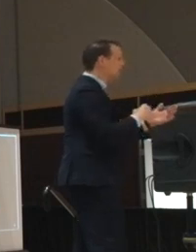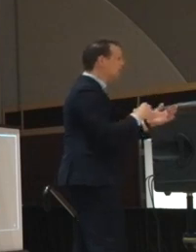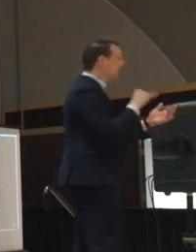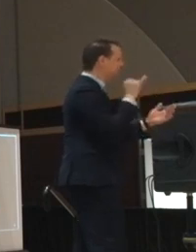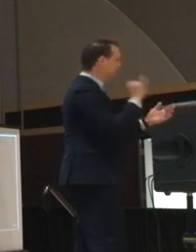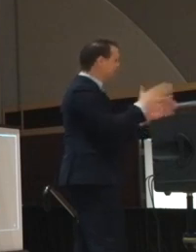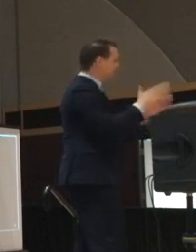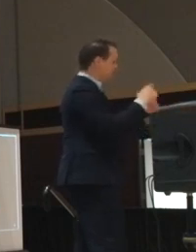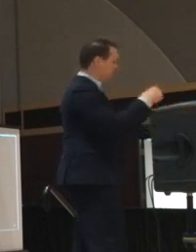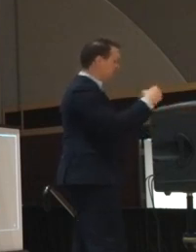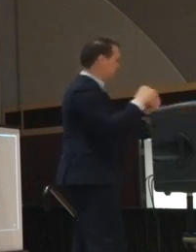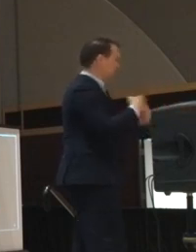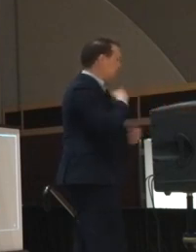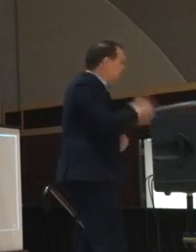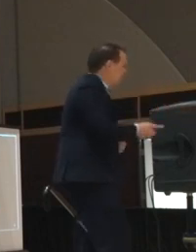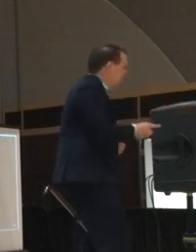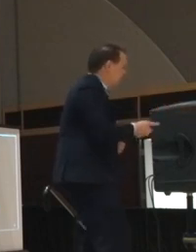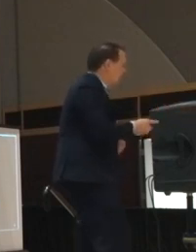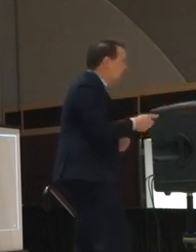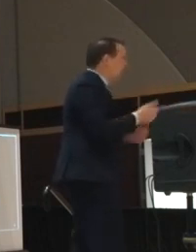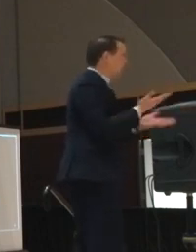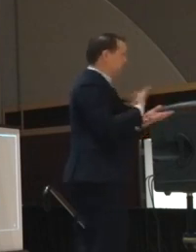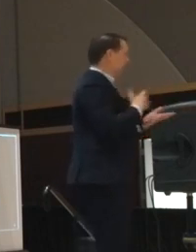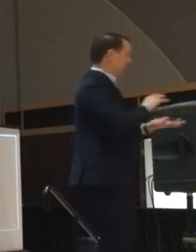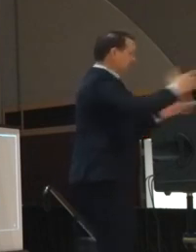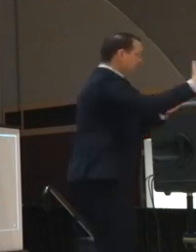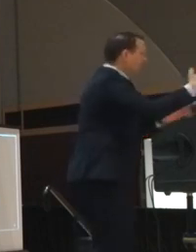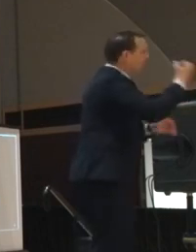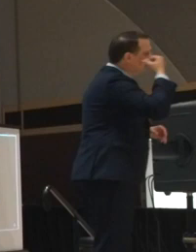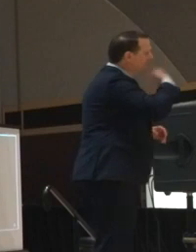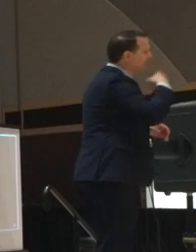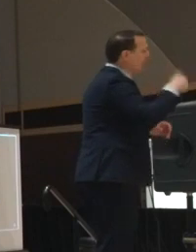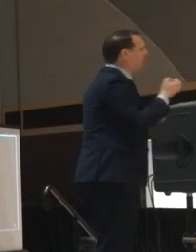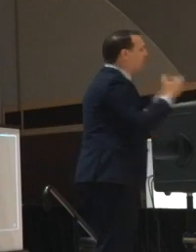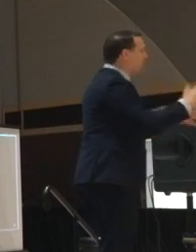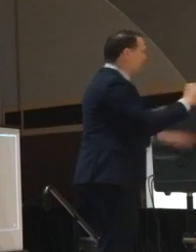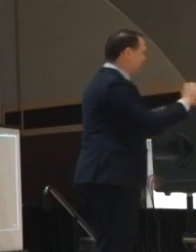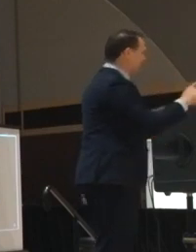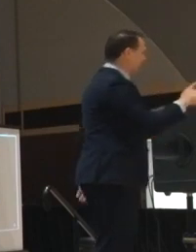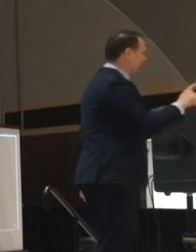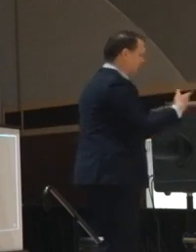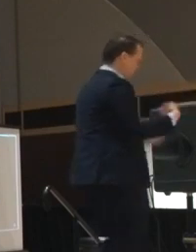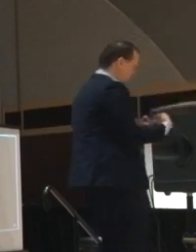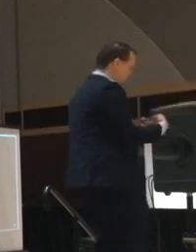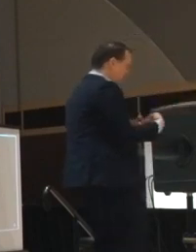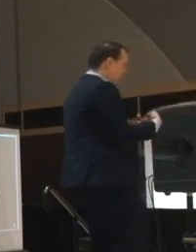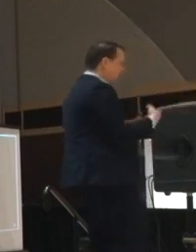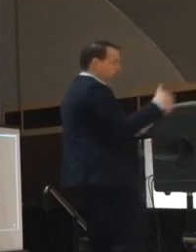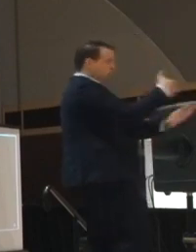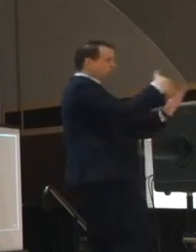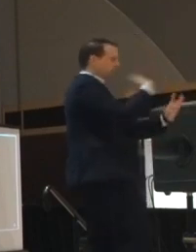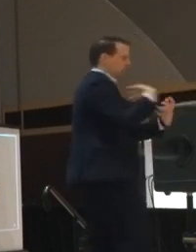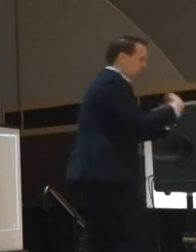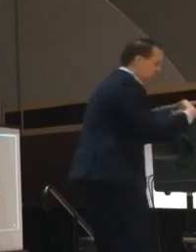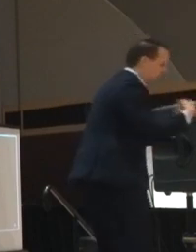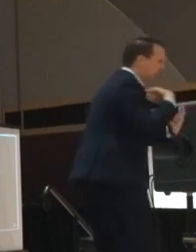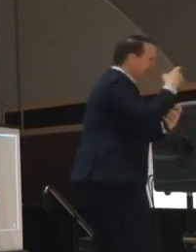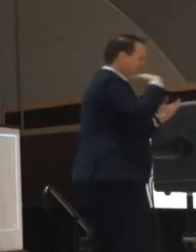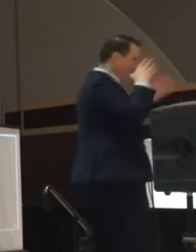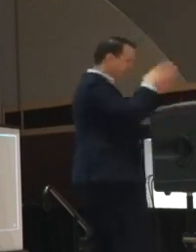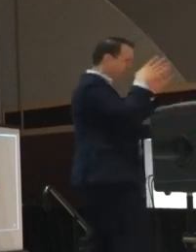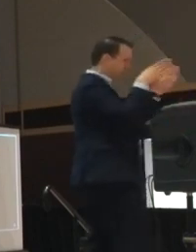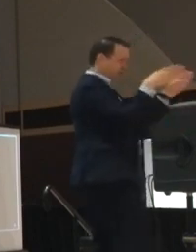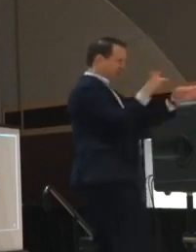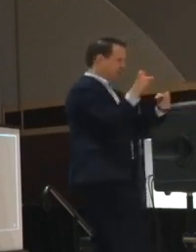small processor doesn't hurt me. But where it messes me up is if I have to multitask. It messes me up in social stuff because I have to shift